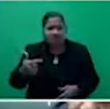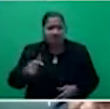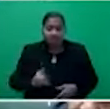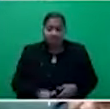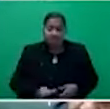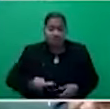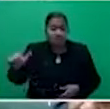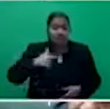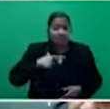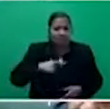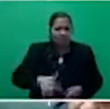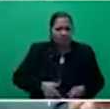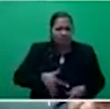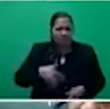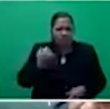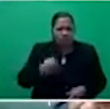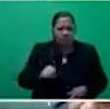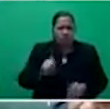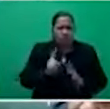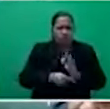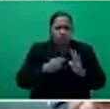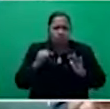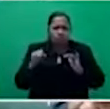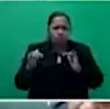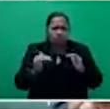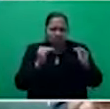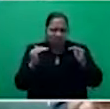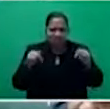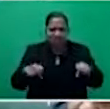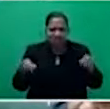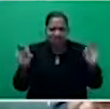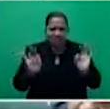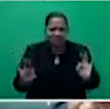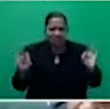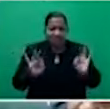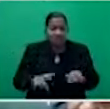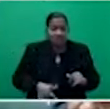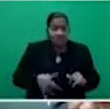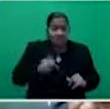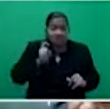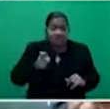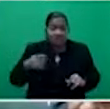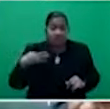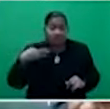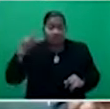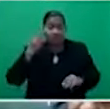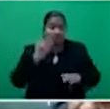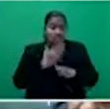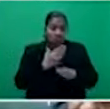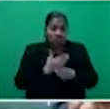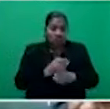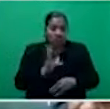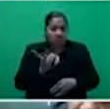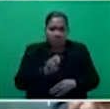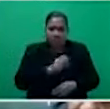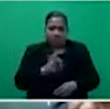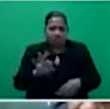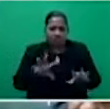there was no justice. They felt that if they were to apply for a job, they won't get it on